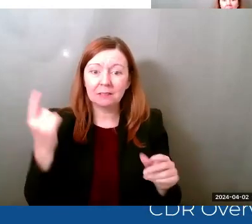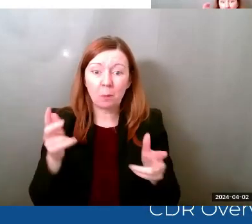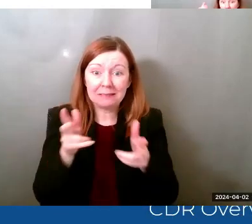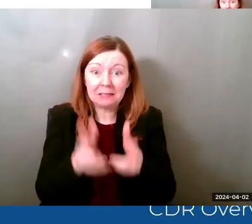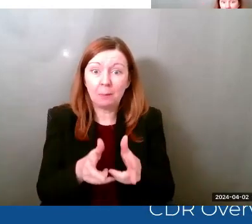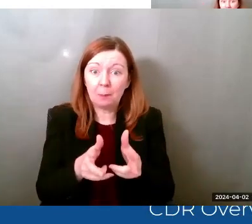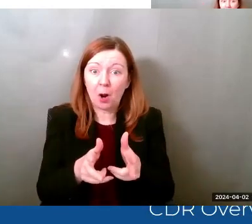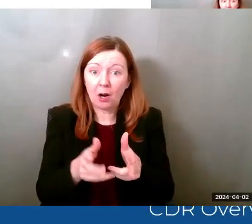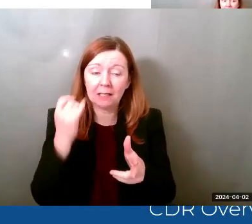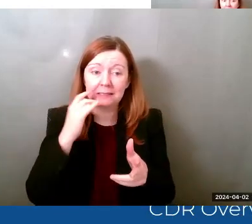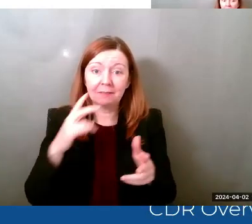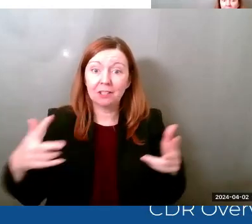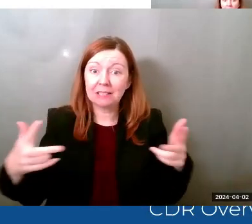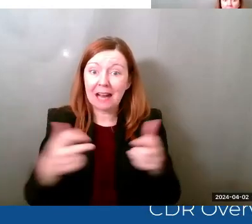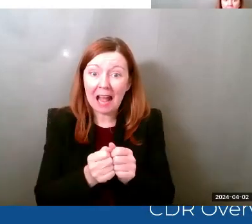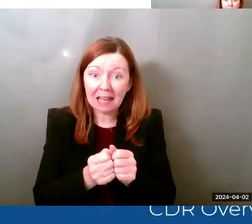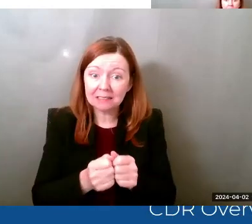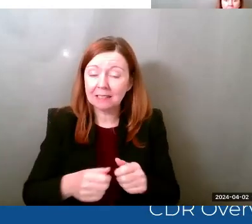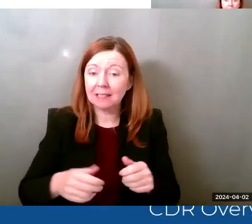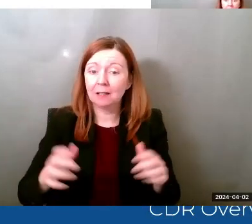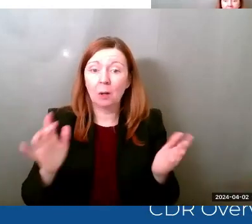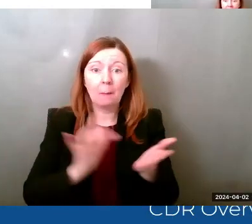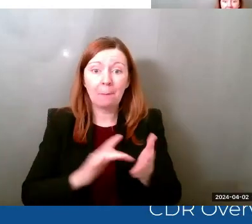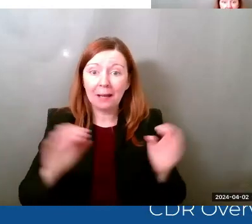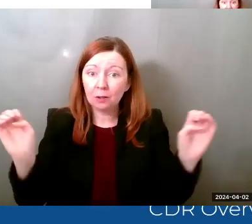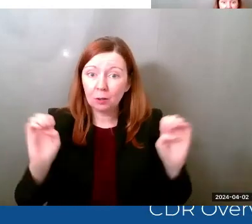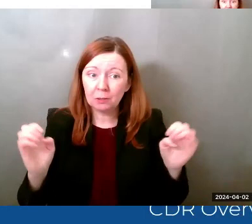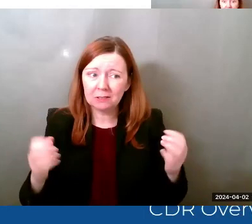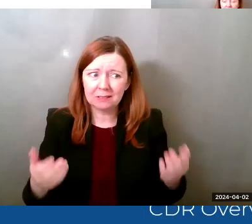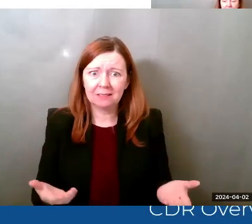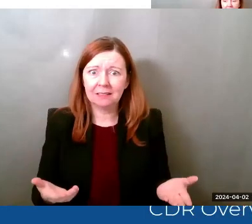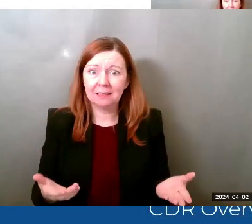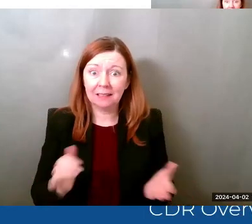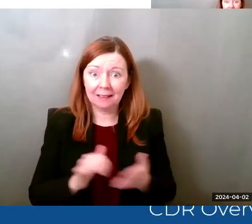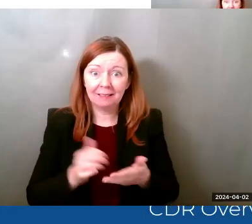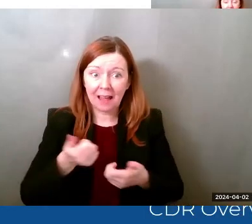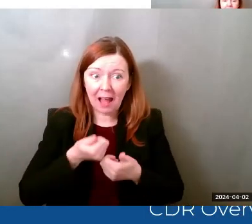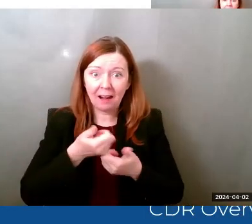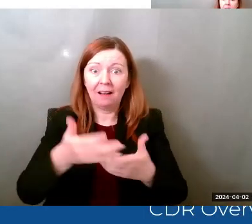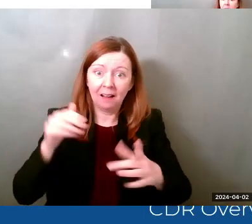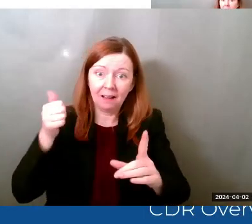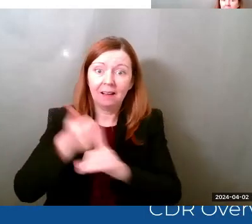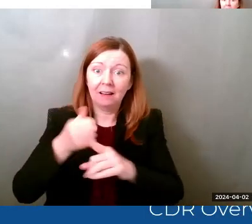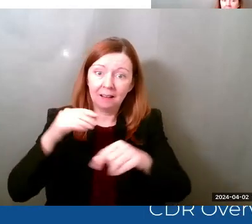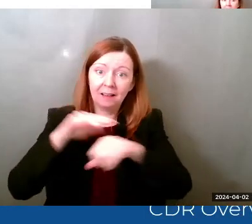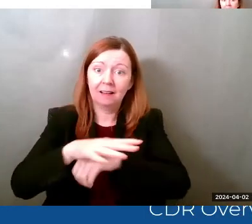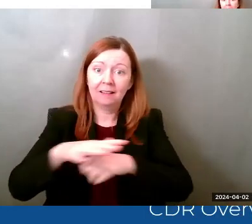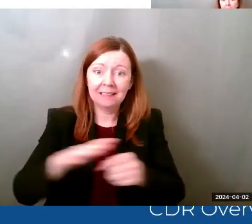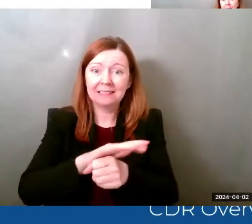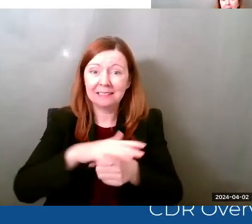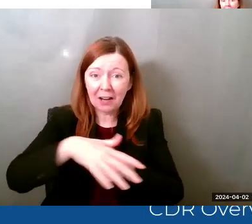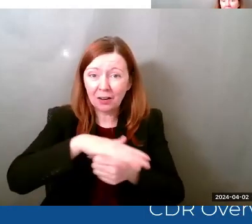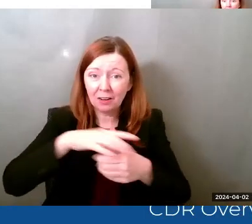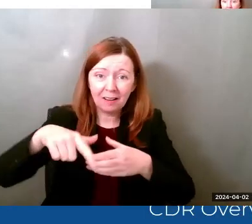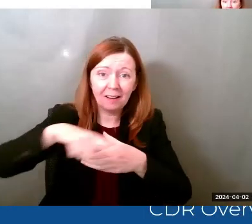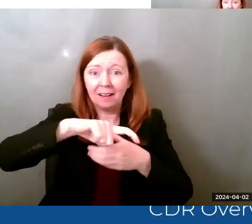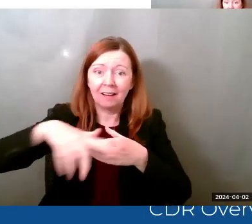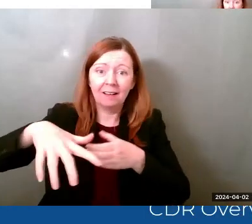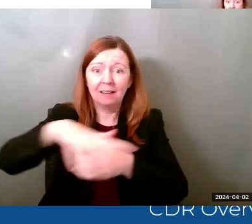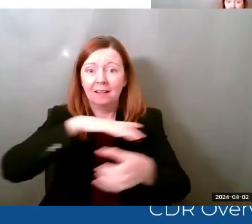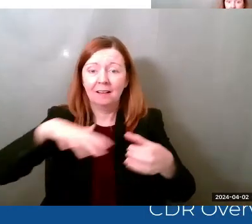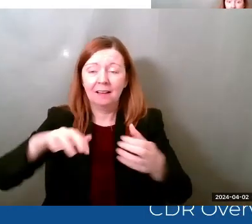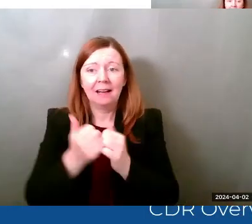car, if there's an accident or there's a medical emergency, that's going to affect the whole area, and that's going to slow down